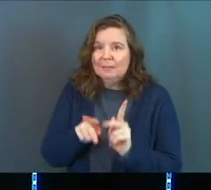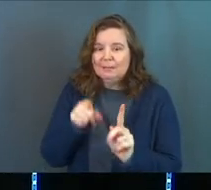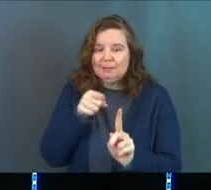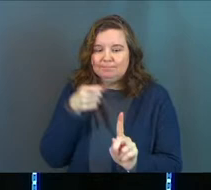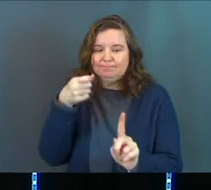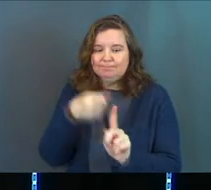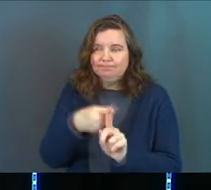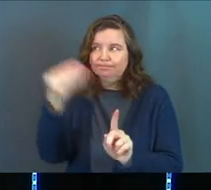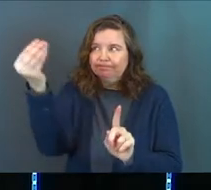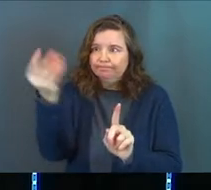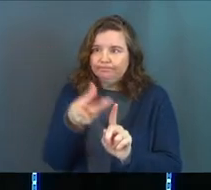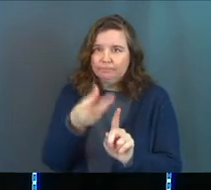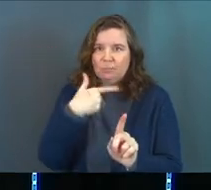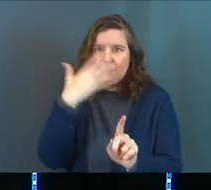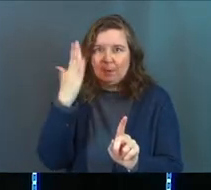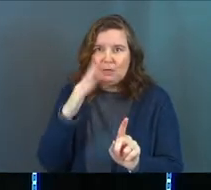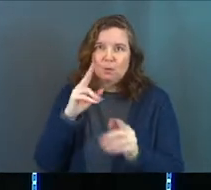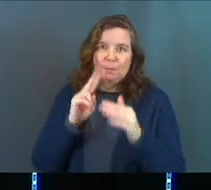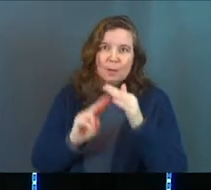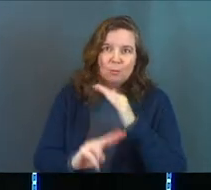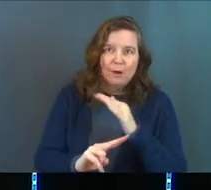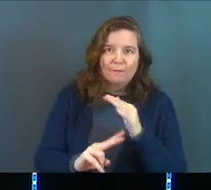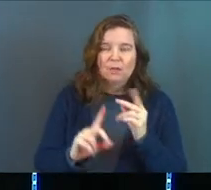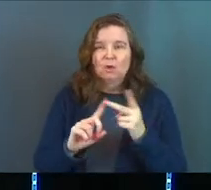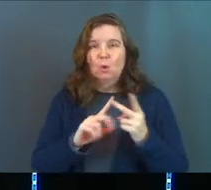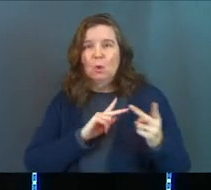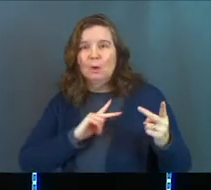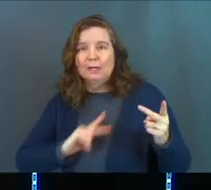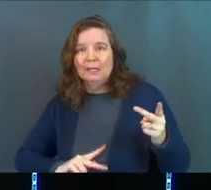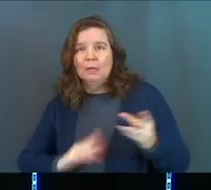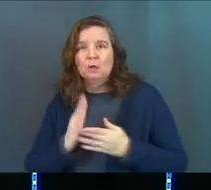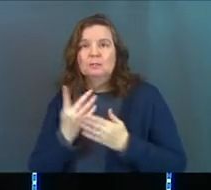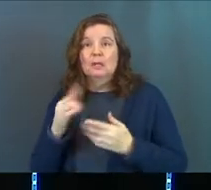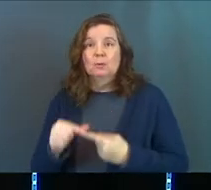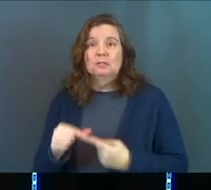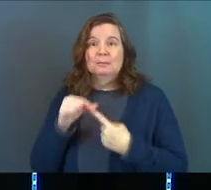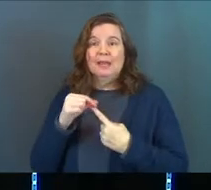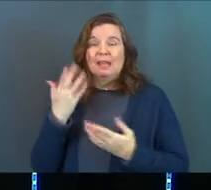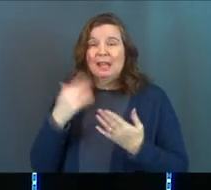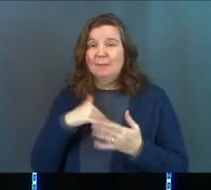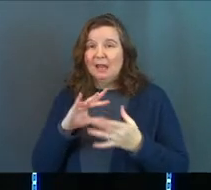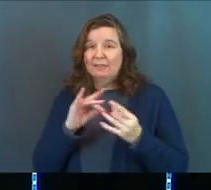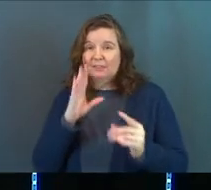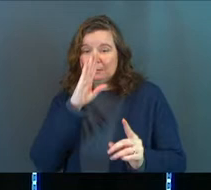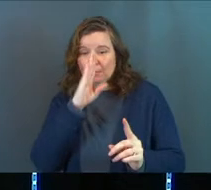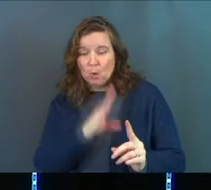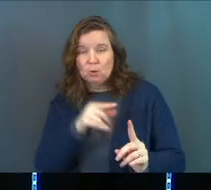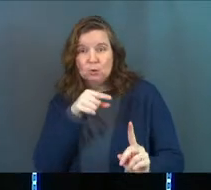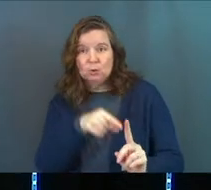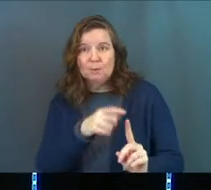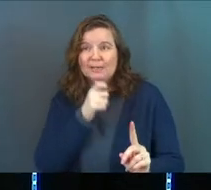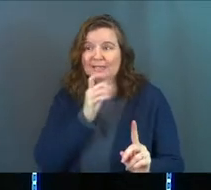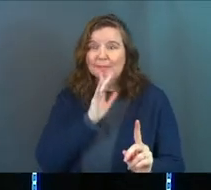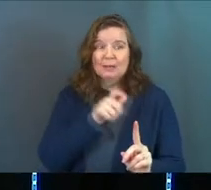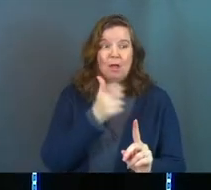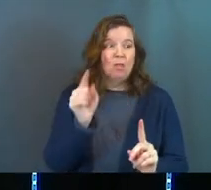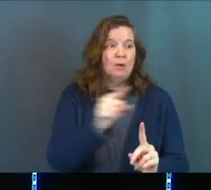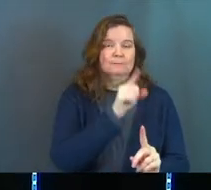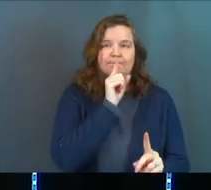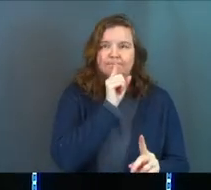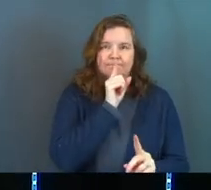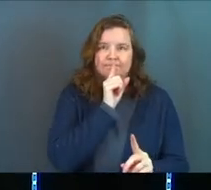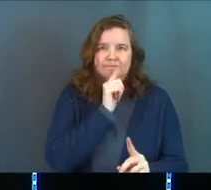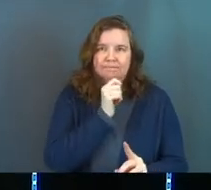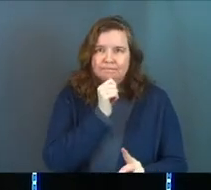got a word from God. You had to be a prophet or a king or somebody special, and God might have spoken to you, but he didn't speak to anybody else, not the